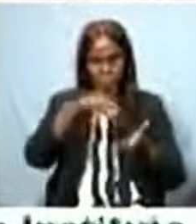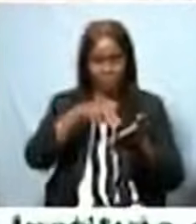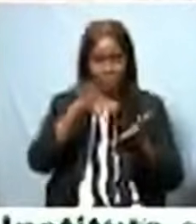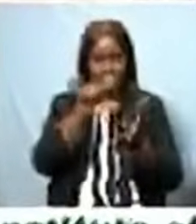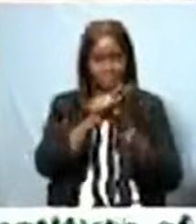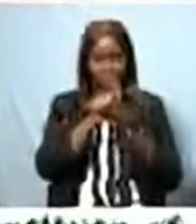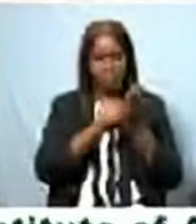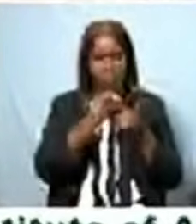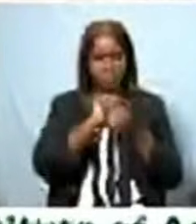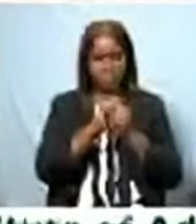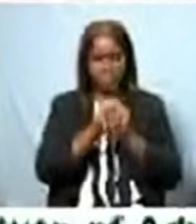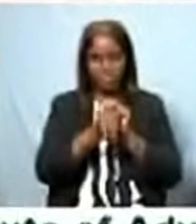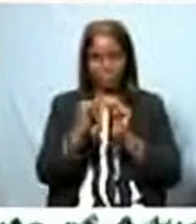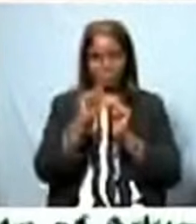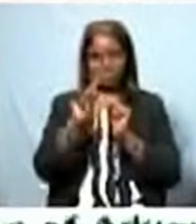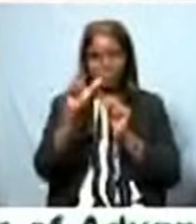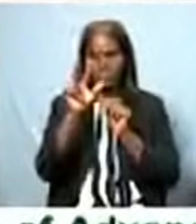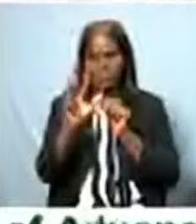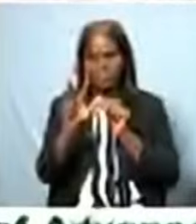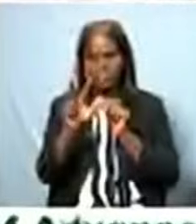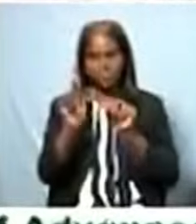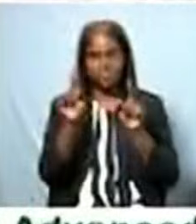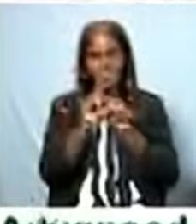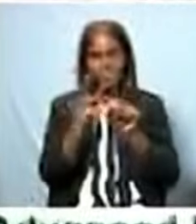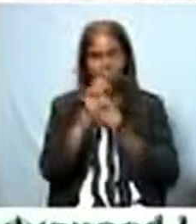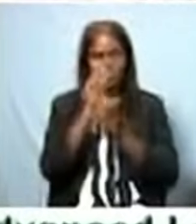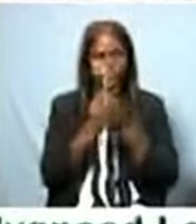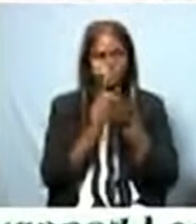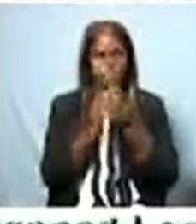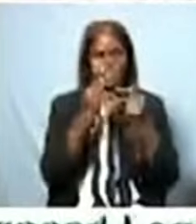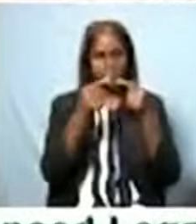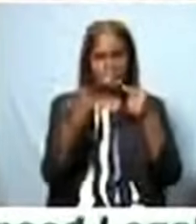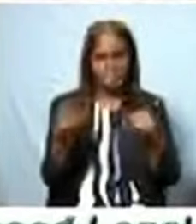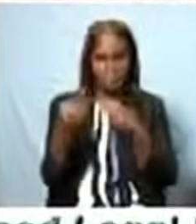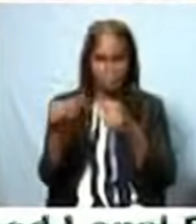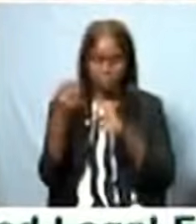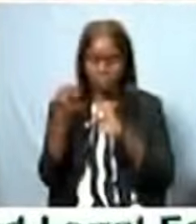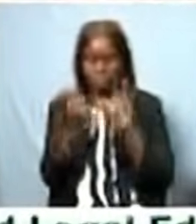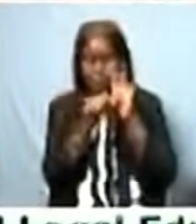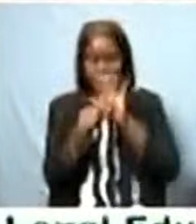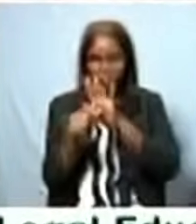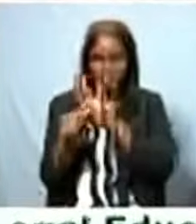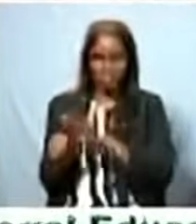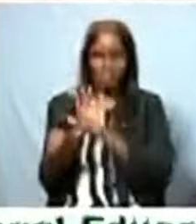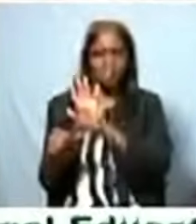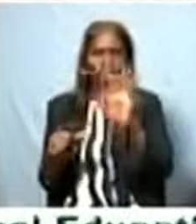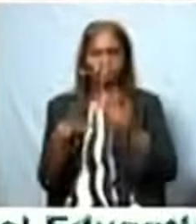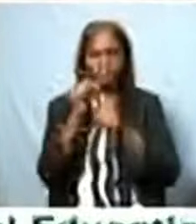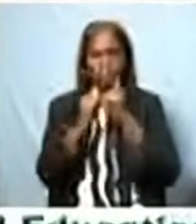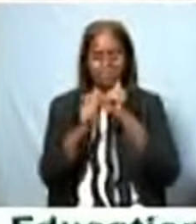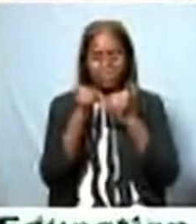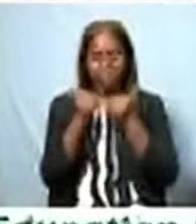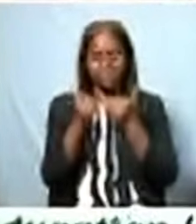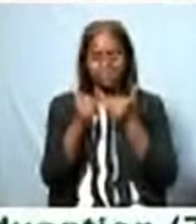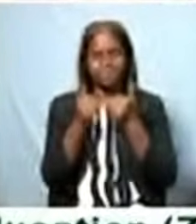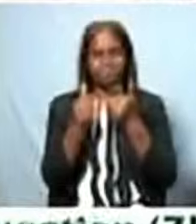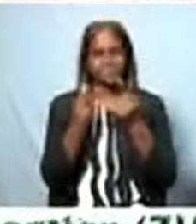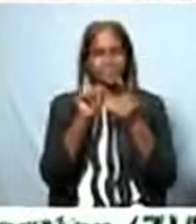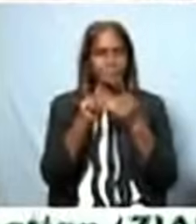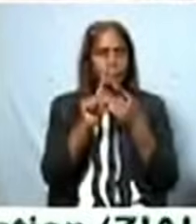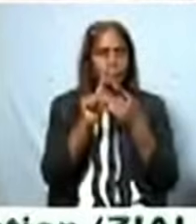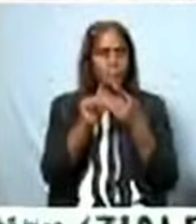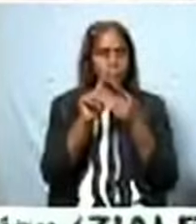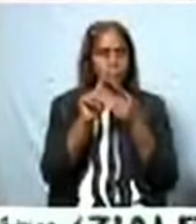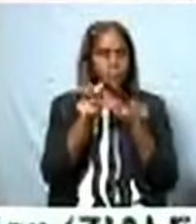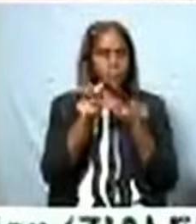of Article 23, are some elements of discrimination. Because one, it